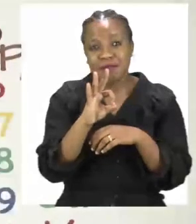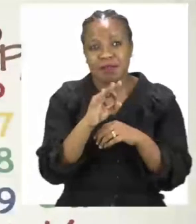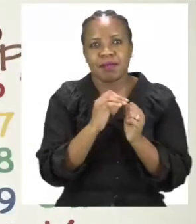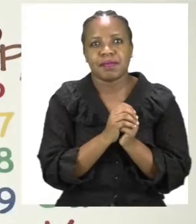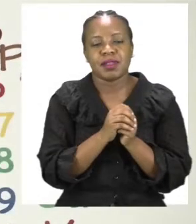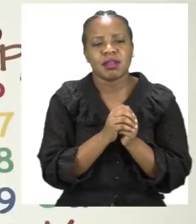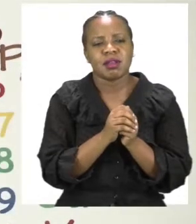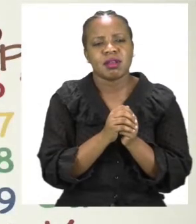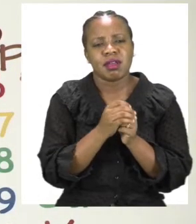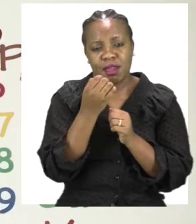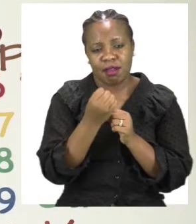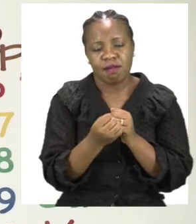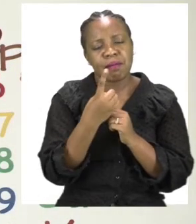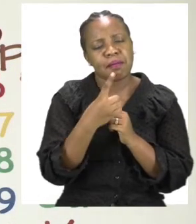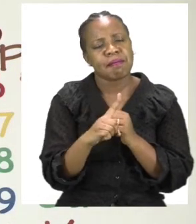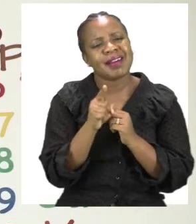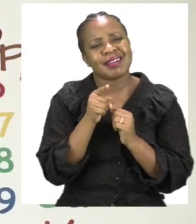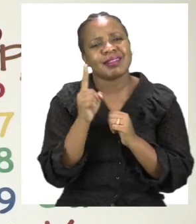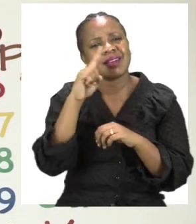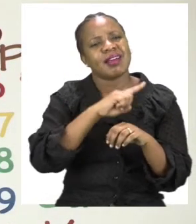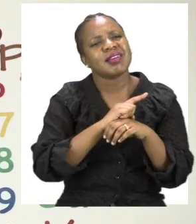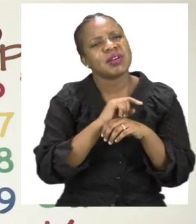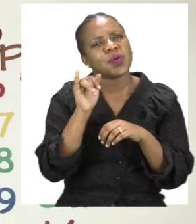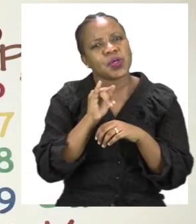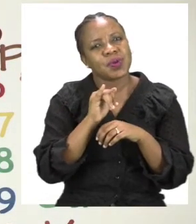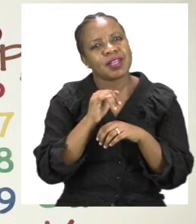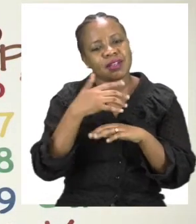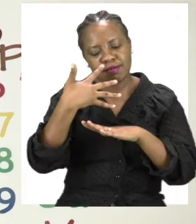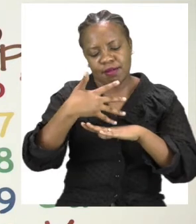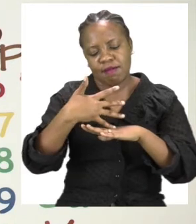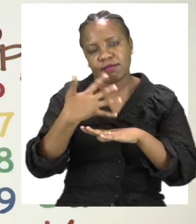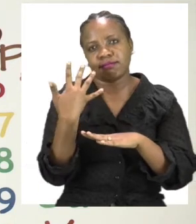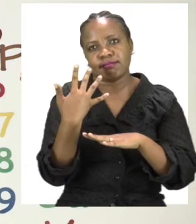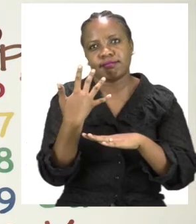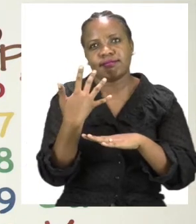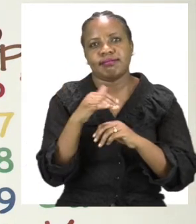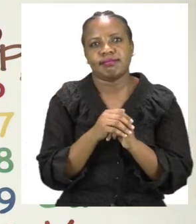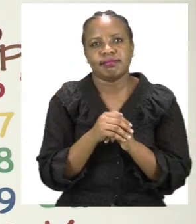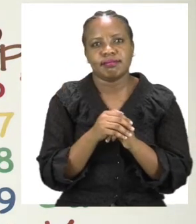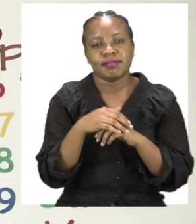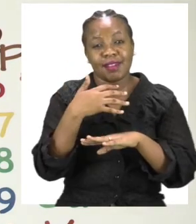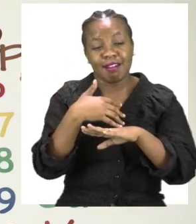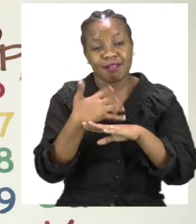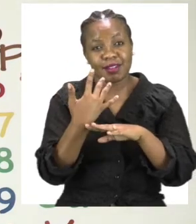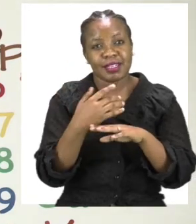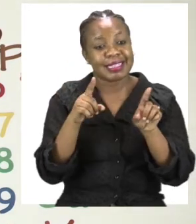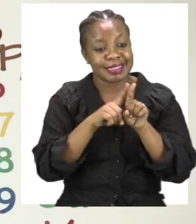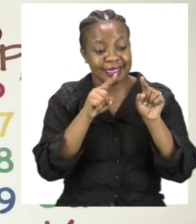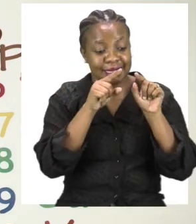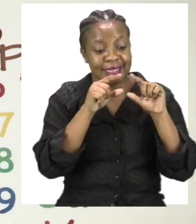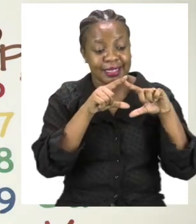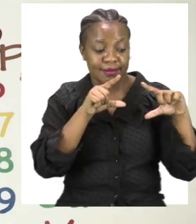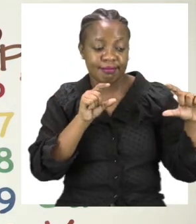Friday. So we have the word Friday. Now I want you to please rewrite the